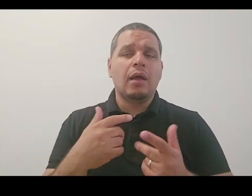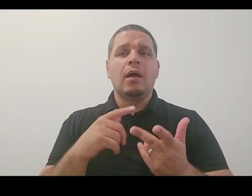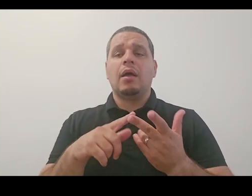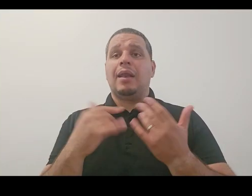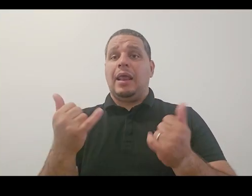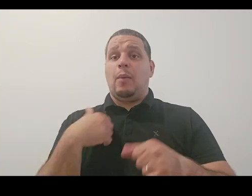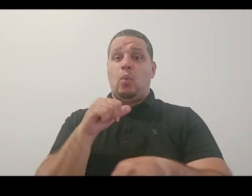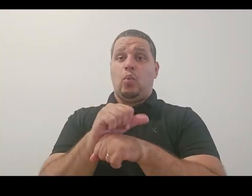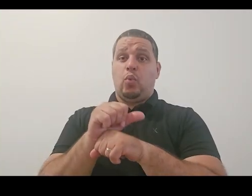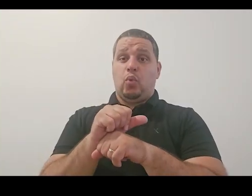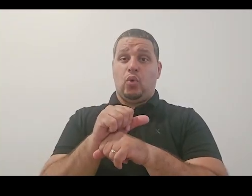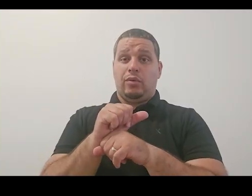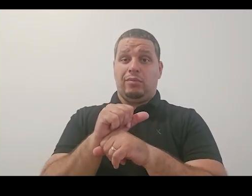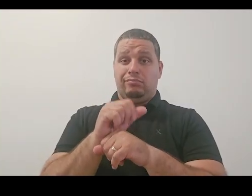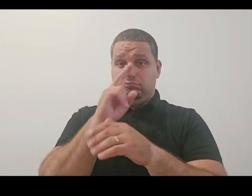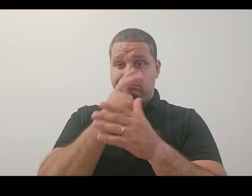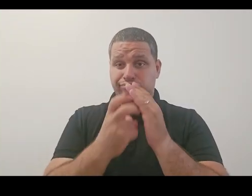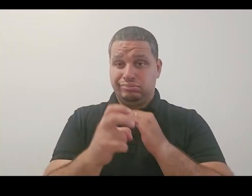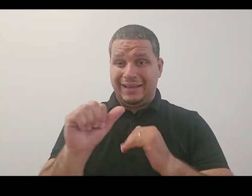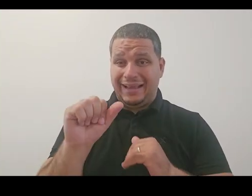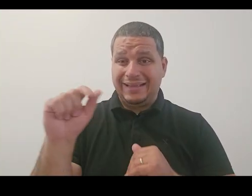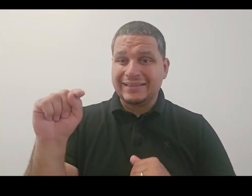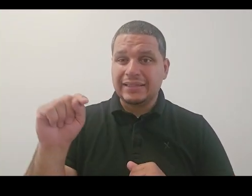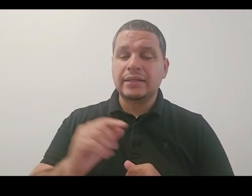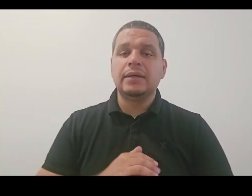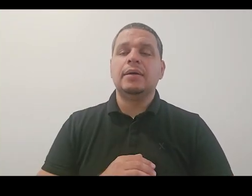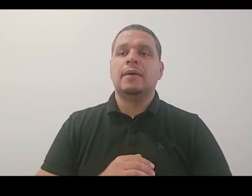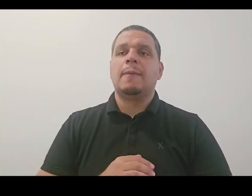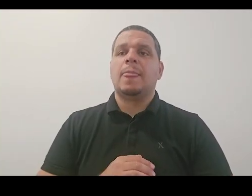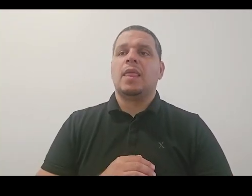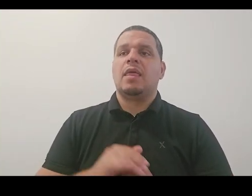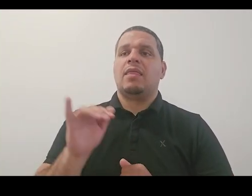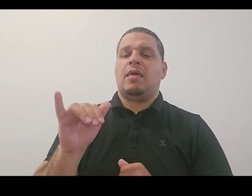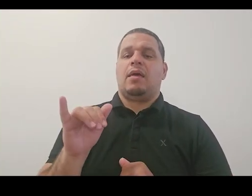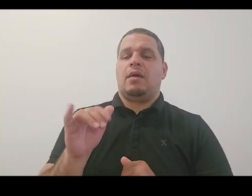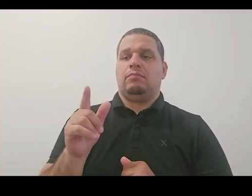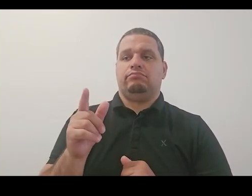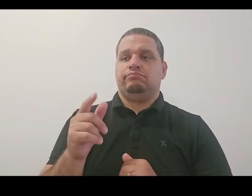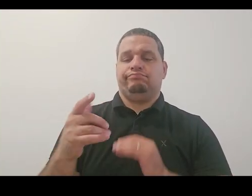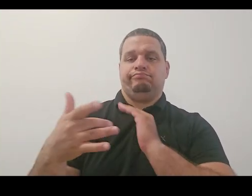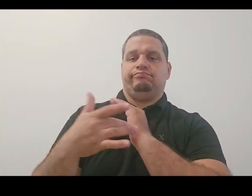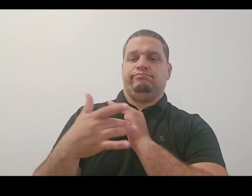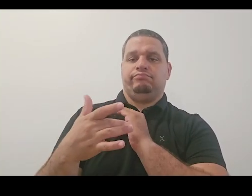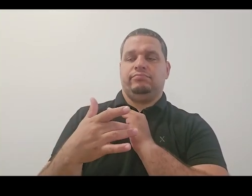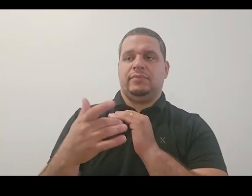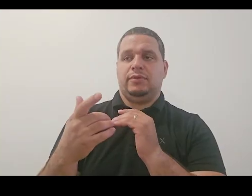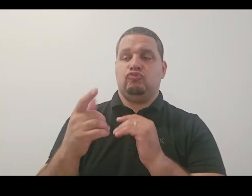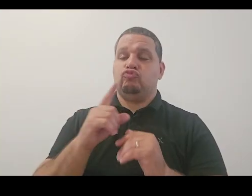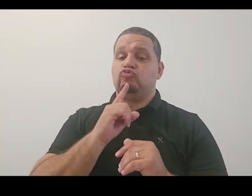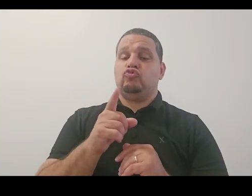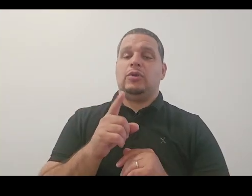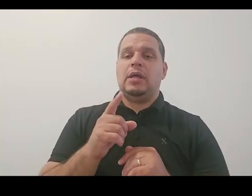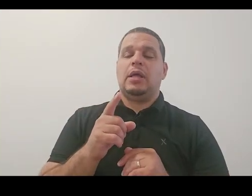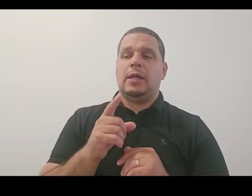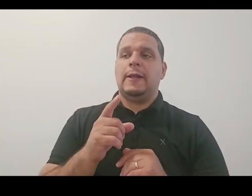in AT, that realm has really